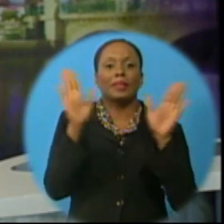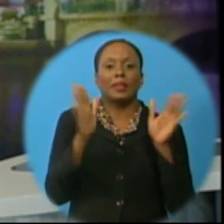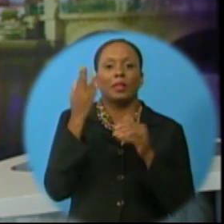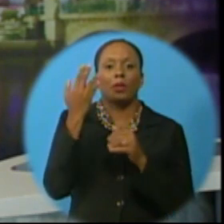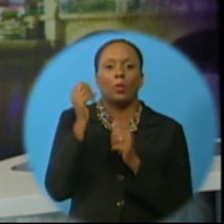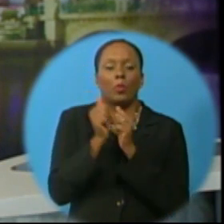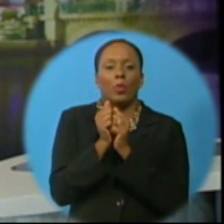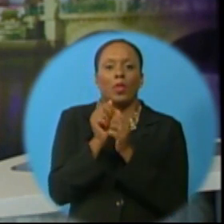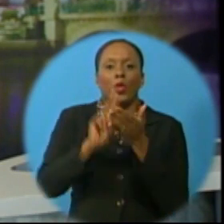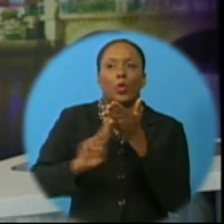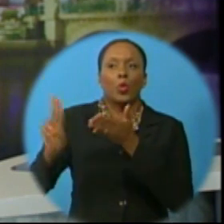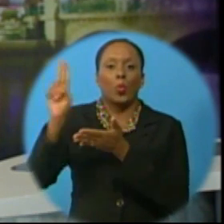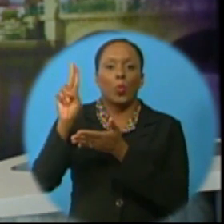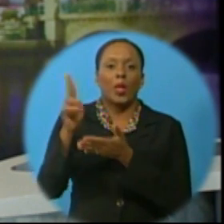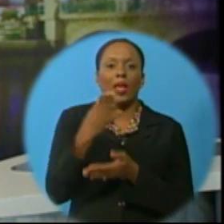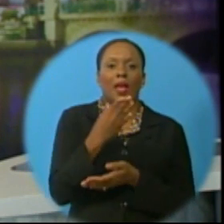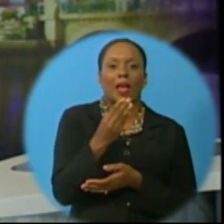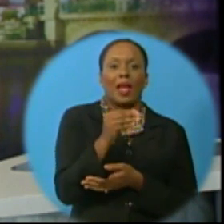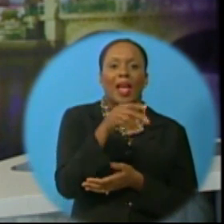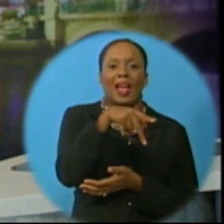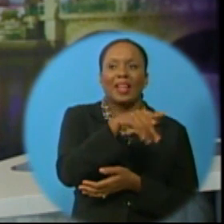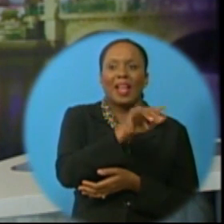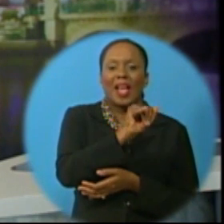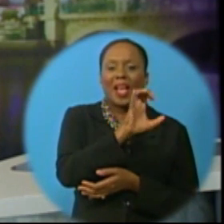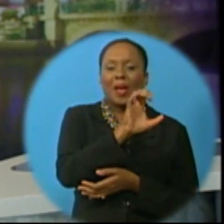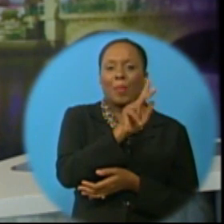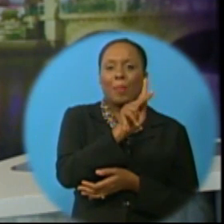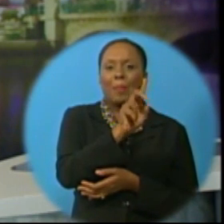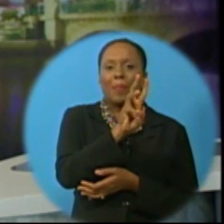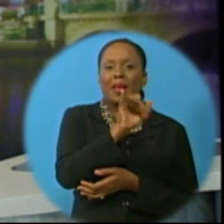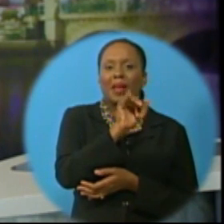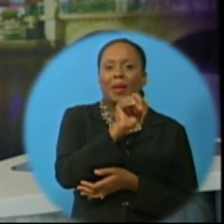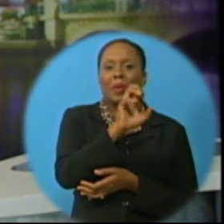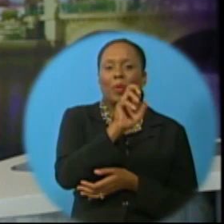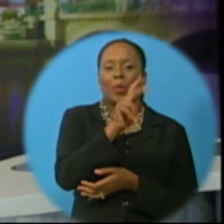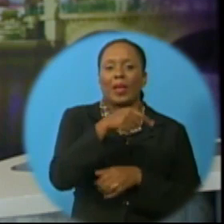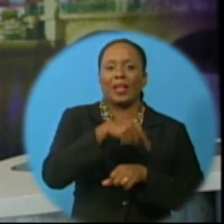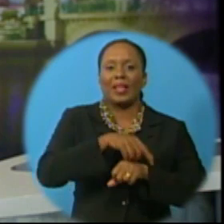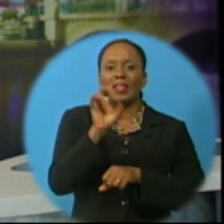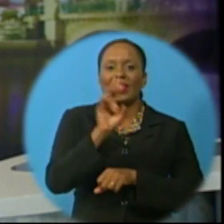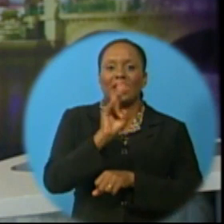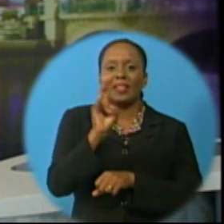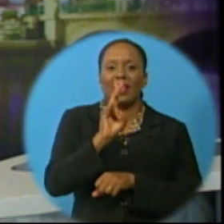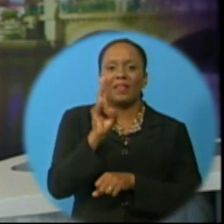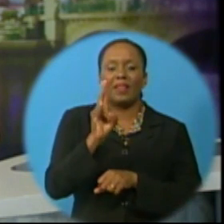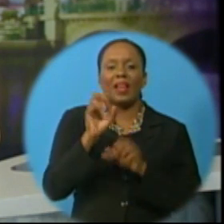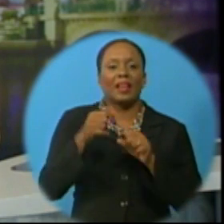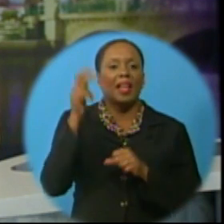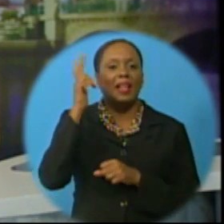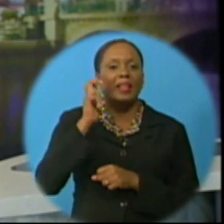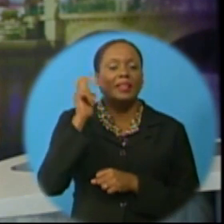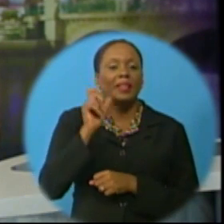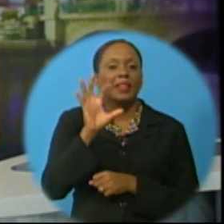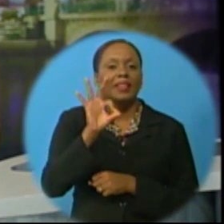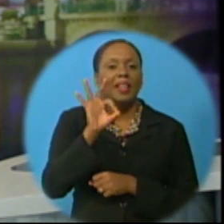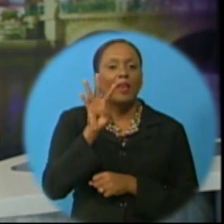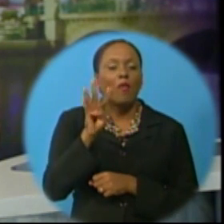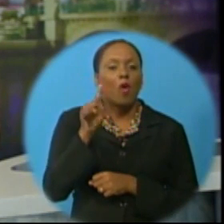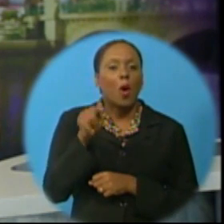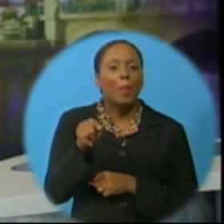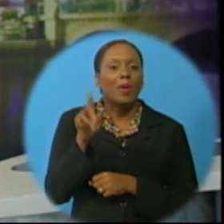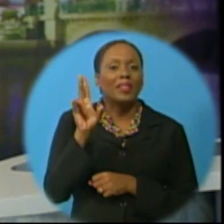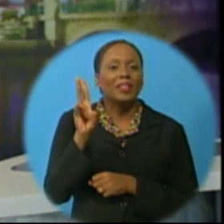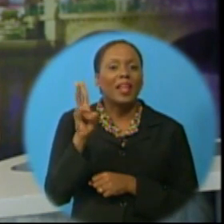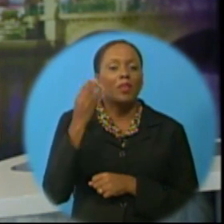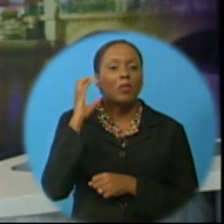third quarterfinal is set for a Sunday between Sajikor UWI and ESA Field Pickwick. Again, it will be at Kensington from 7